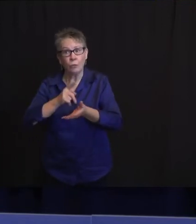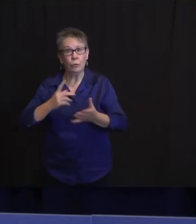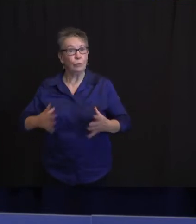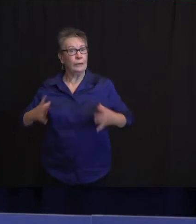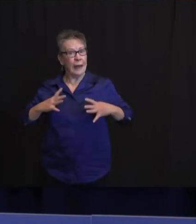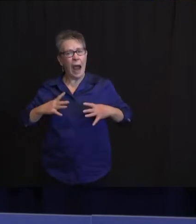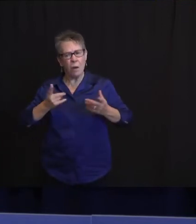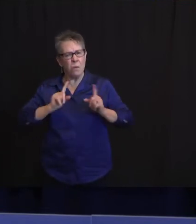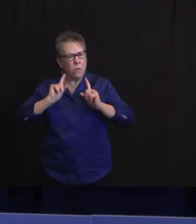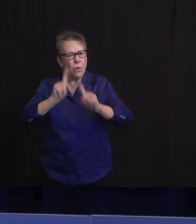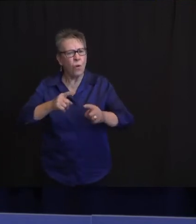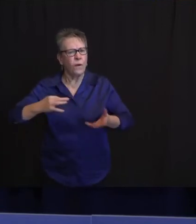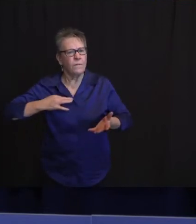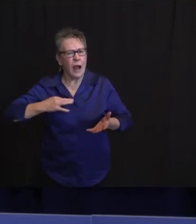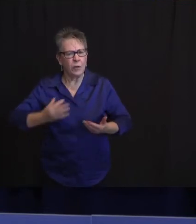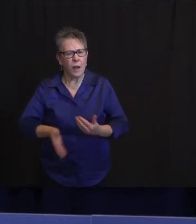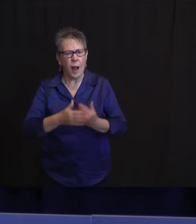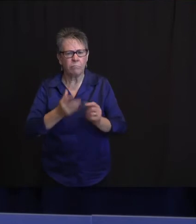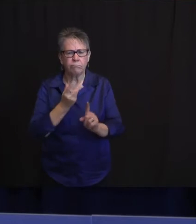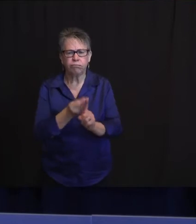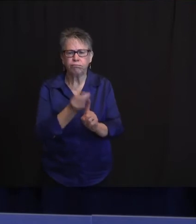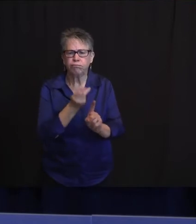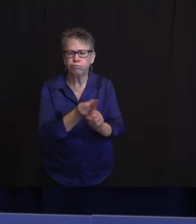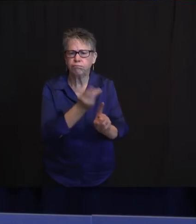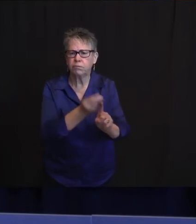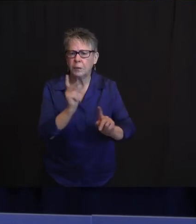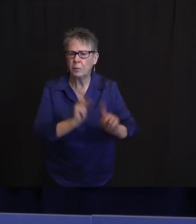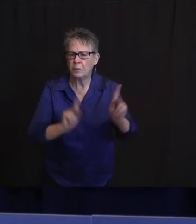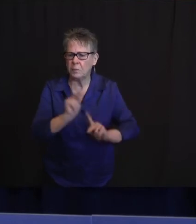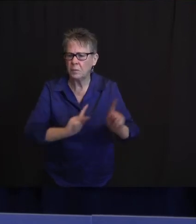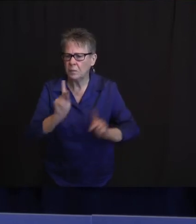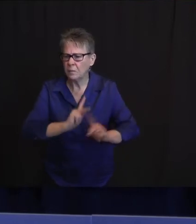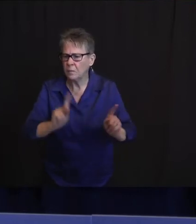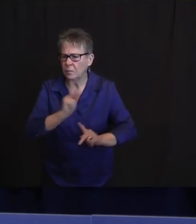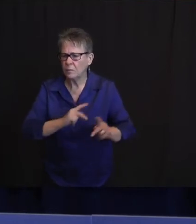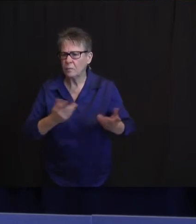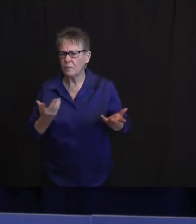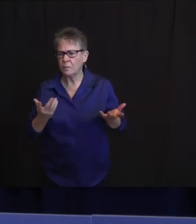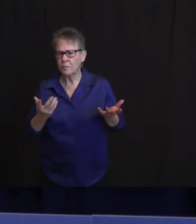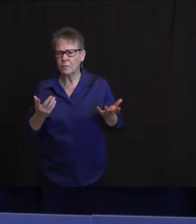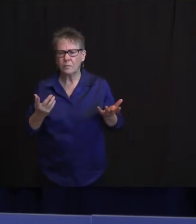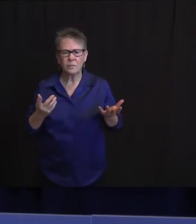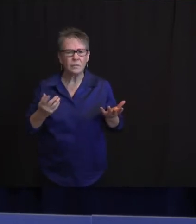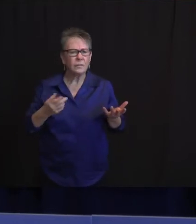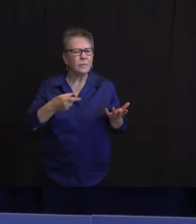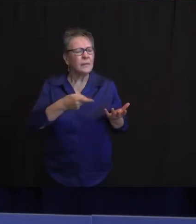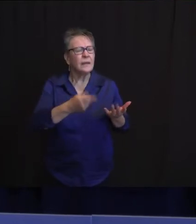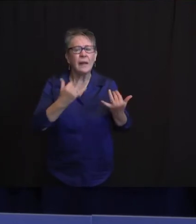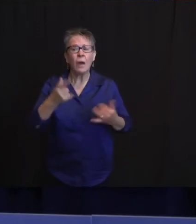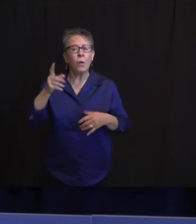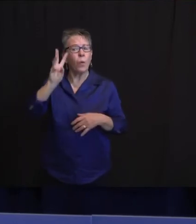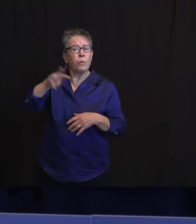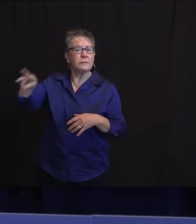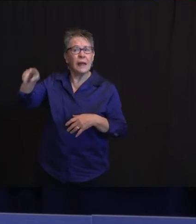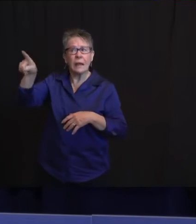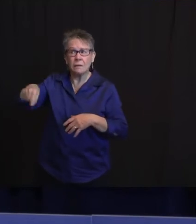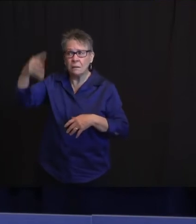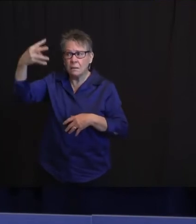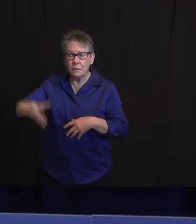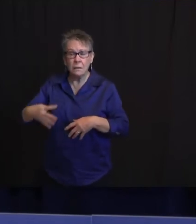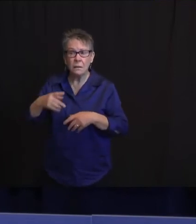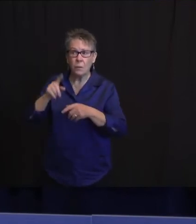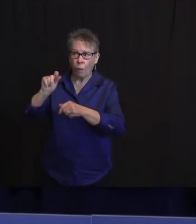Judy, I think one other question Brent had was appointments. When would you expect that appointments will be available on the website?